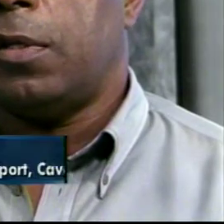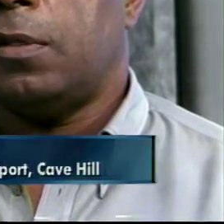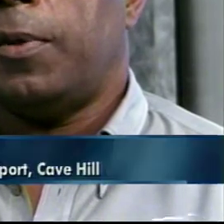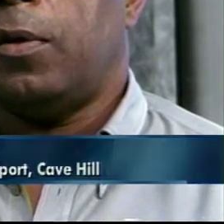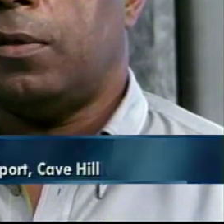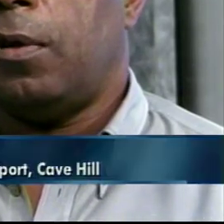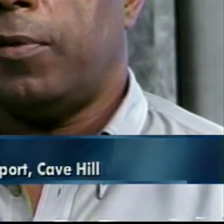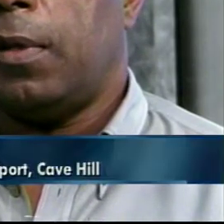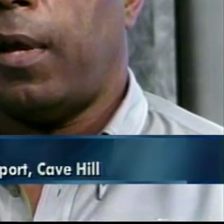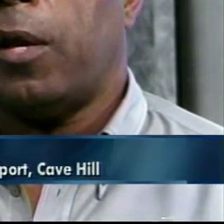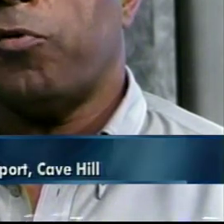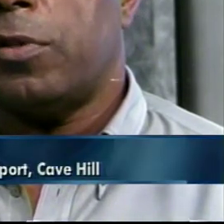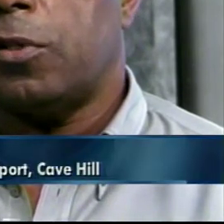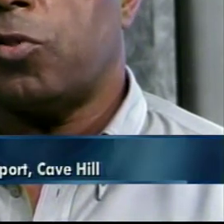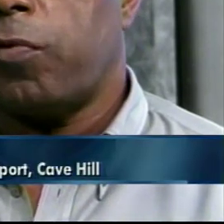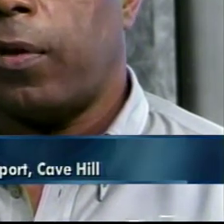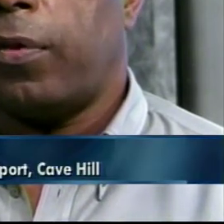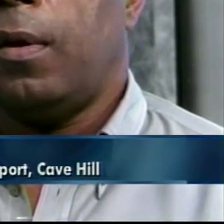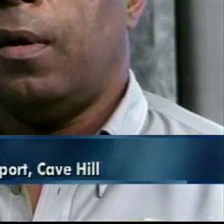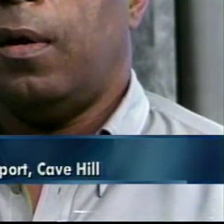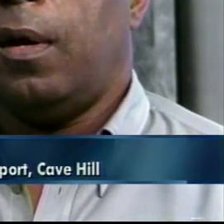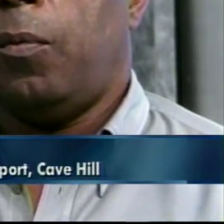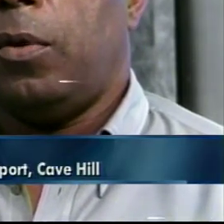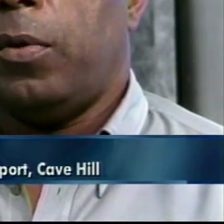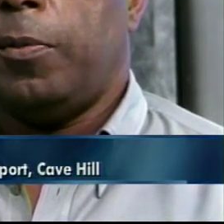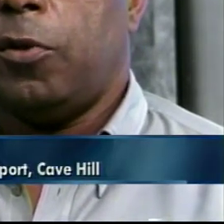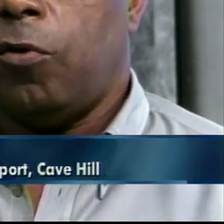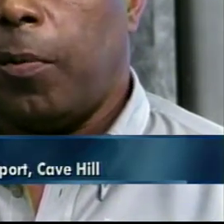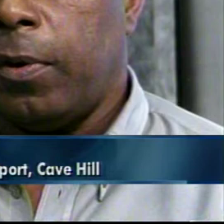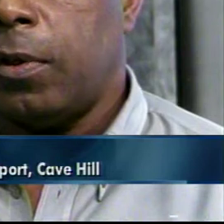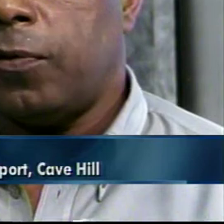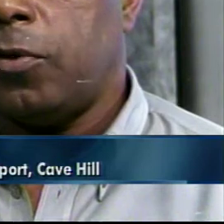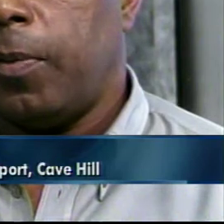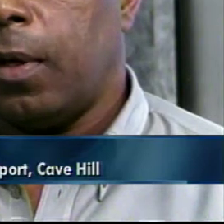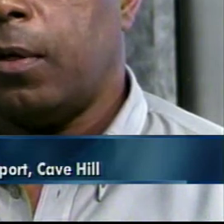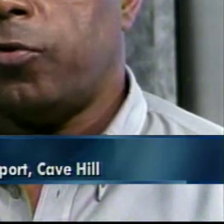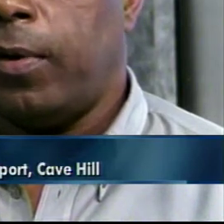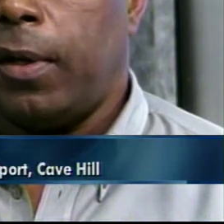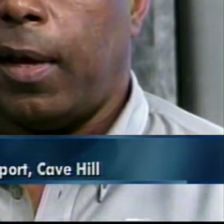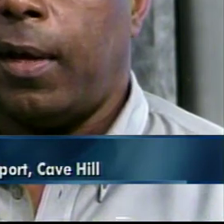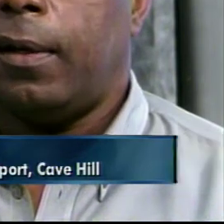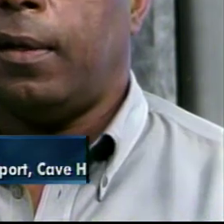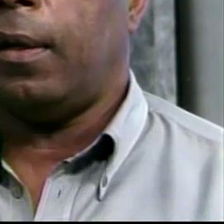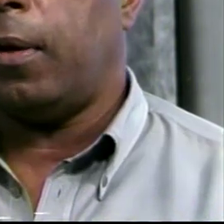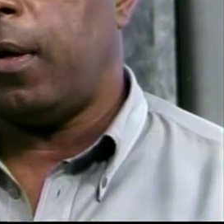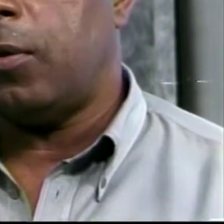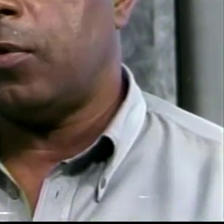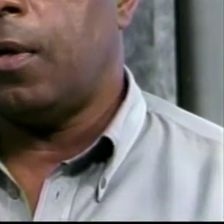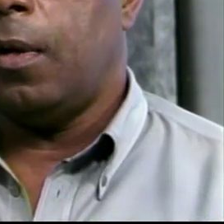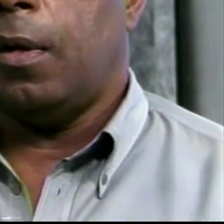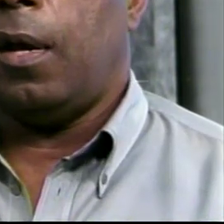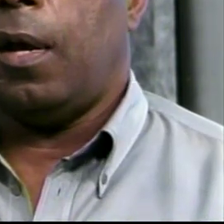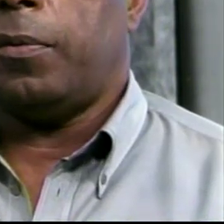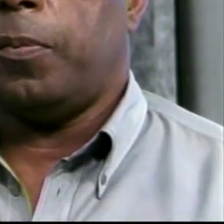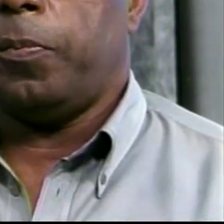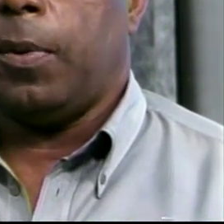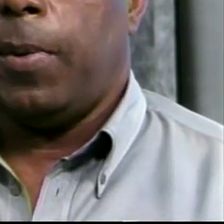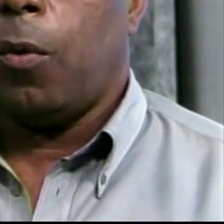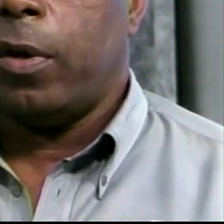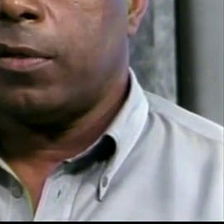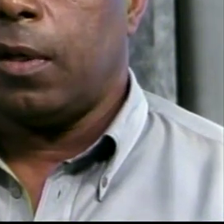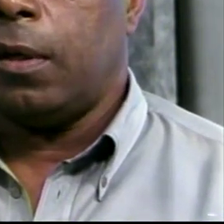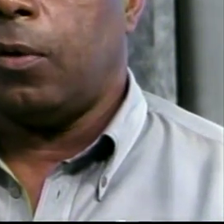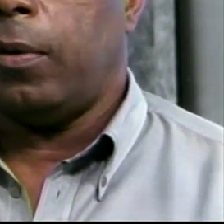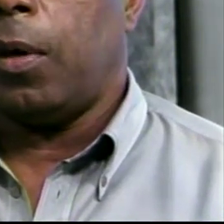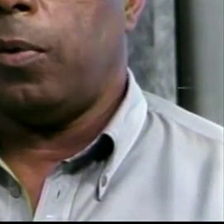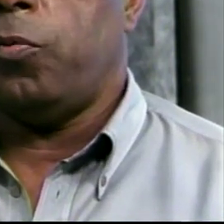and colleges, because obviously that increases the strength when you're able to draw players from Jamaica and Trinidad and the other islands to make